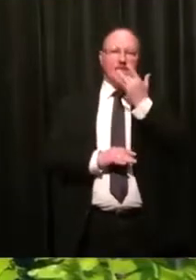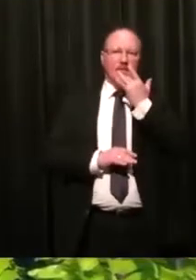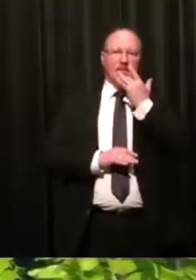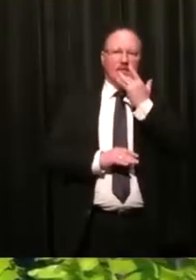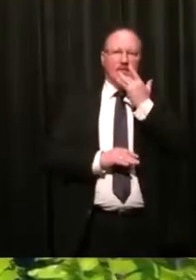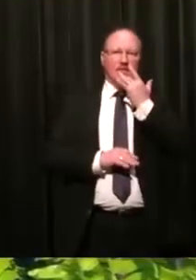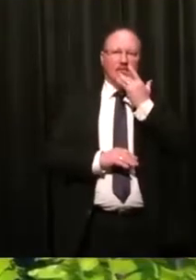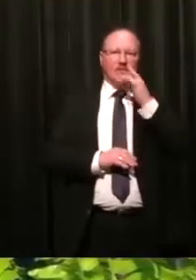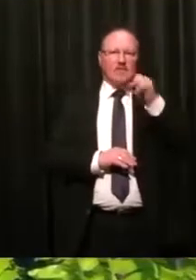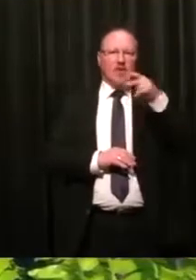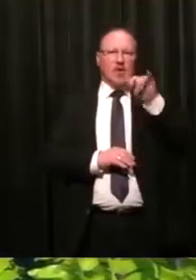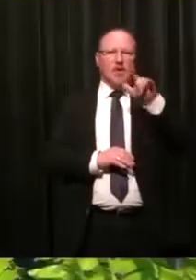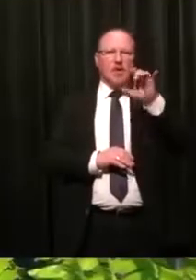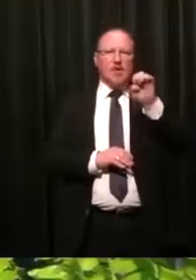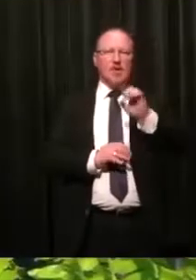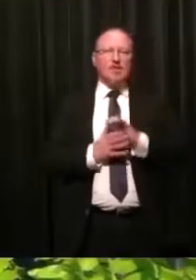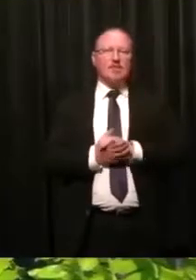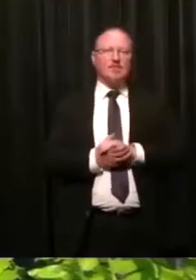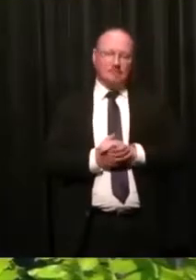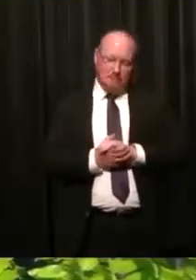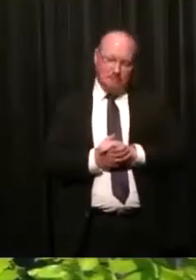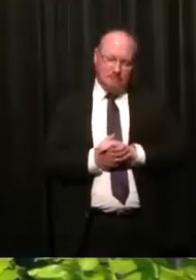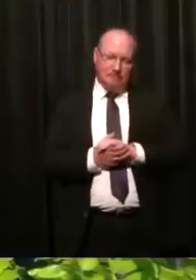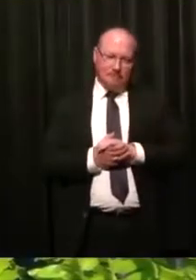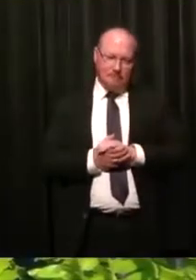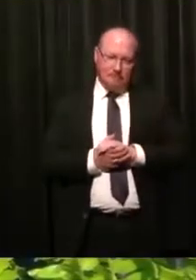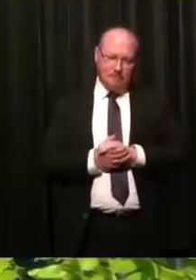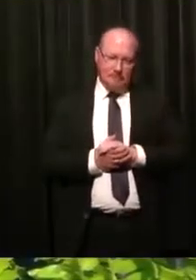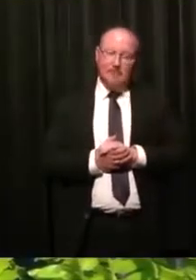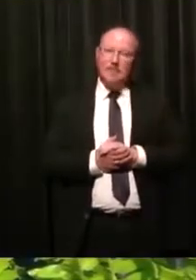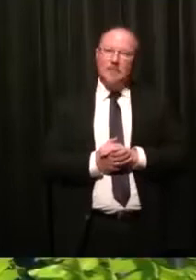turns out to be our favorite sparkle.